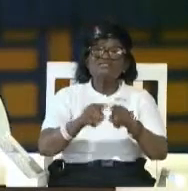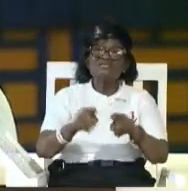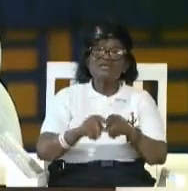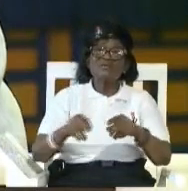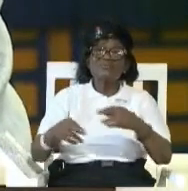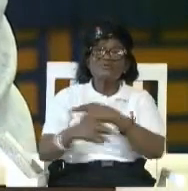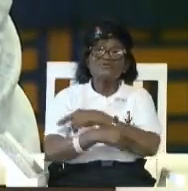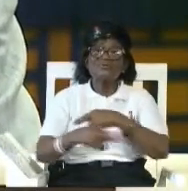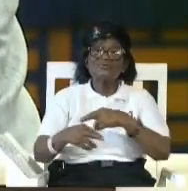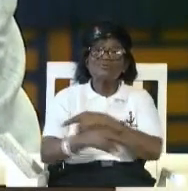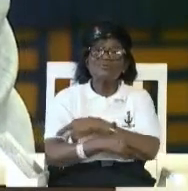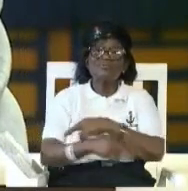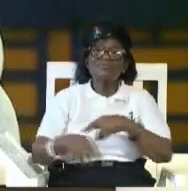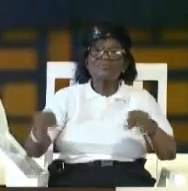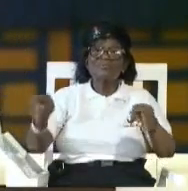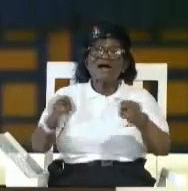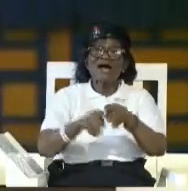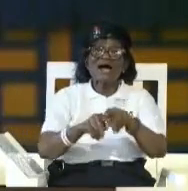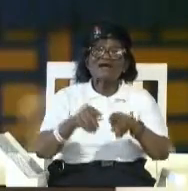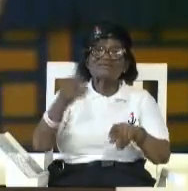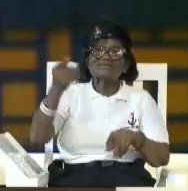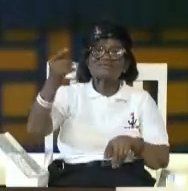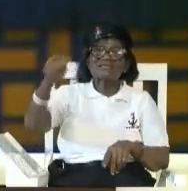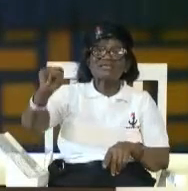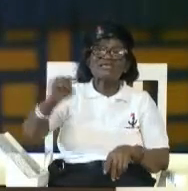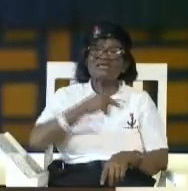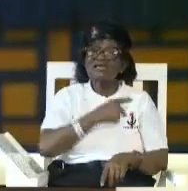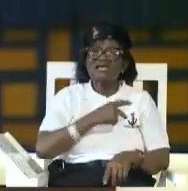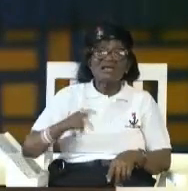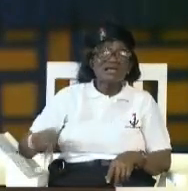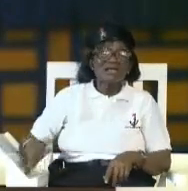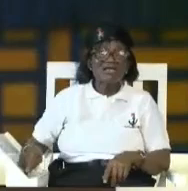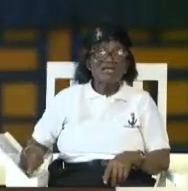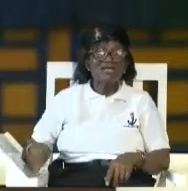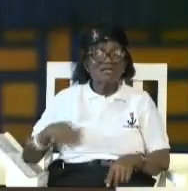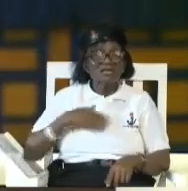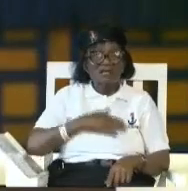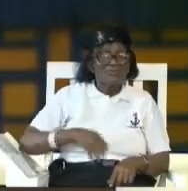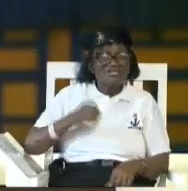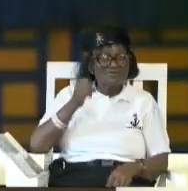as the king. Please understand this.